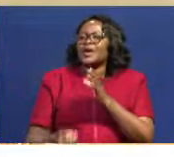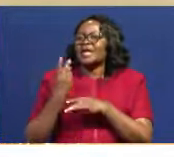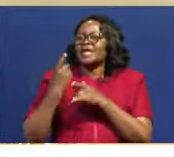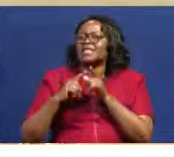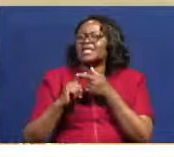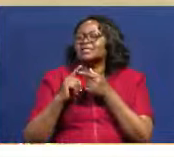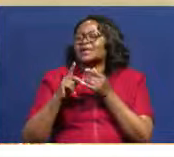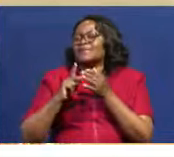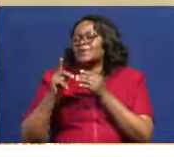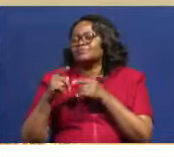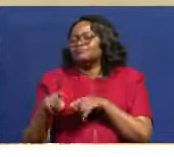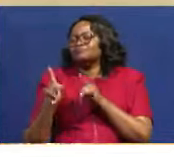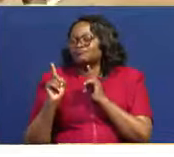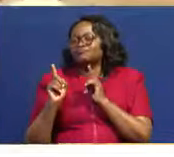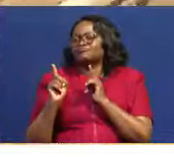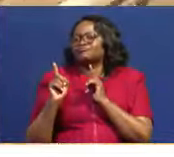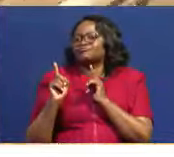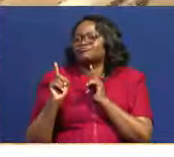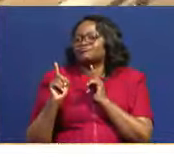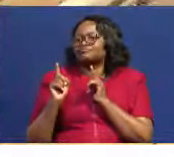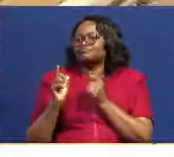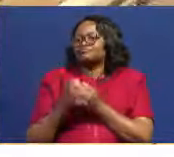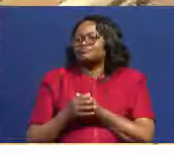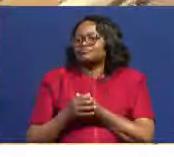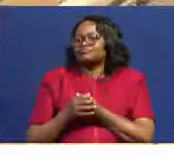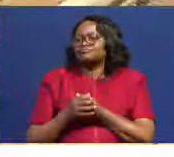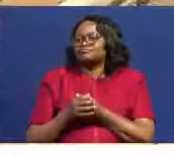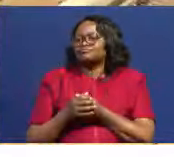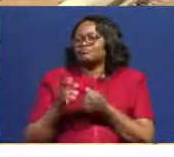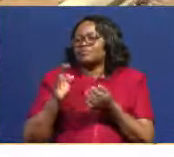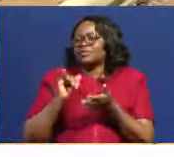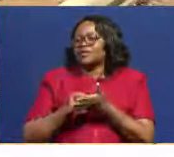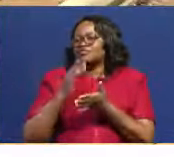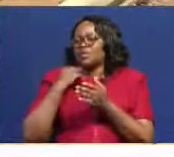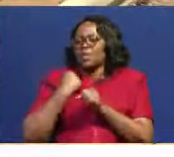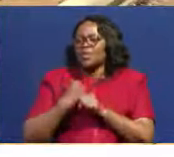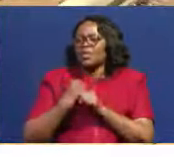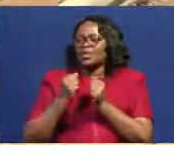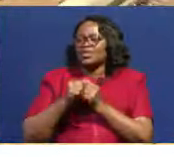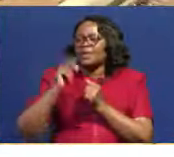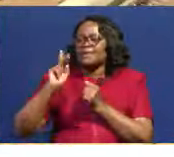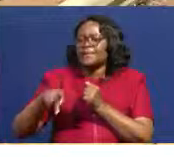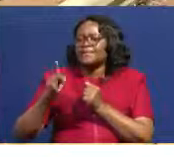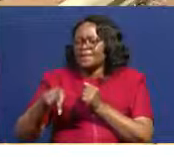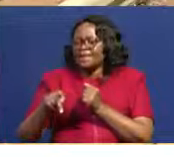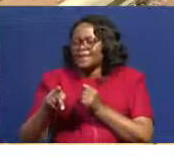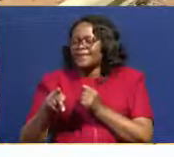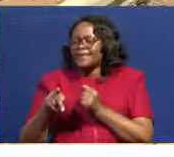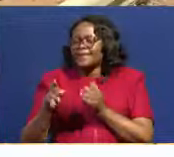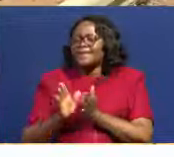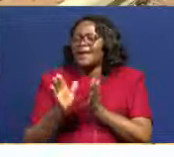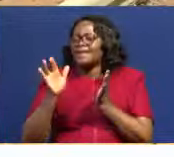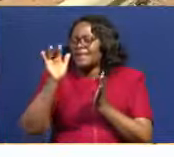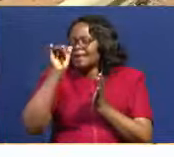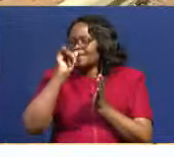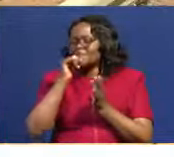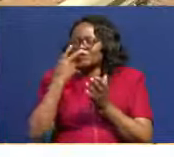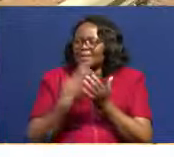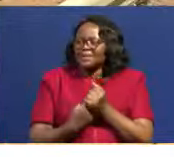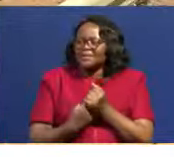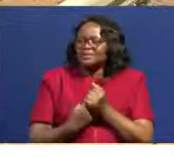the process pay for the tariff. Then the tariff will pay the person for the dam. So that's why we're working with the PPP partners, both for production and doing the